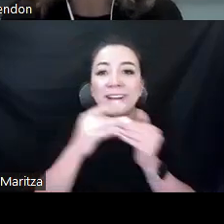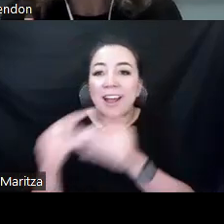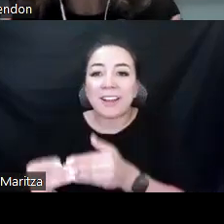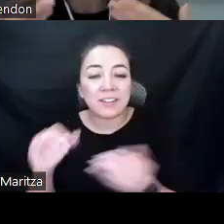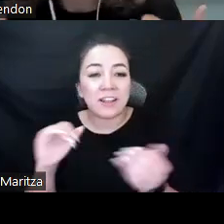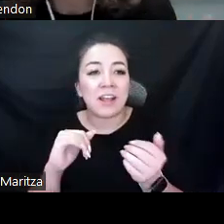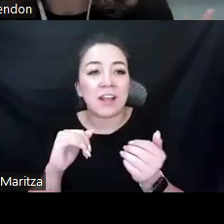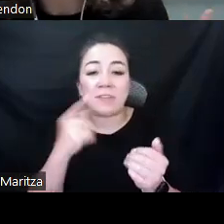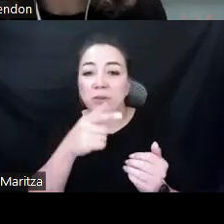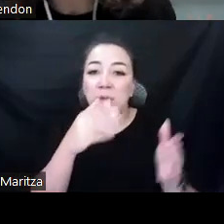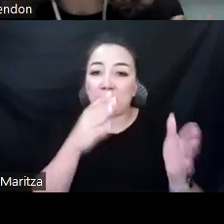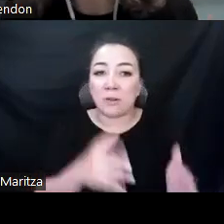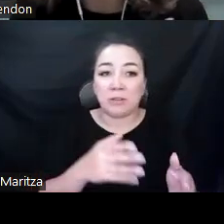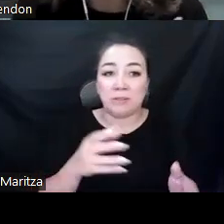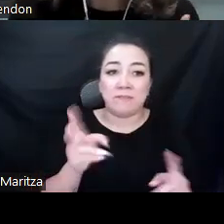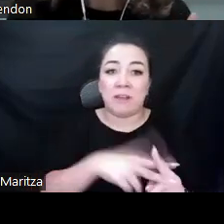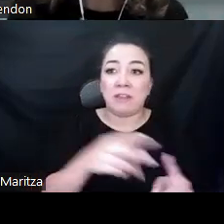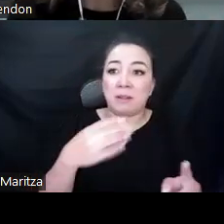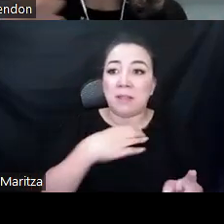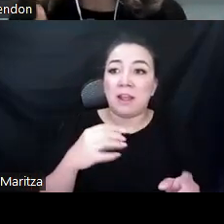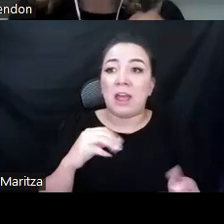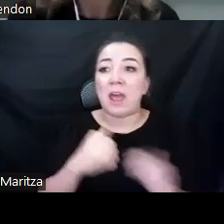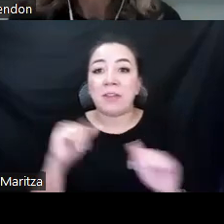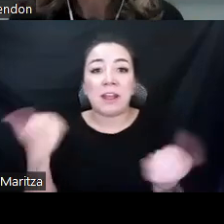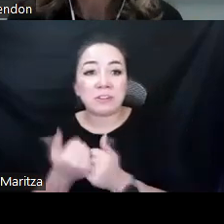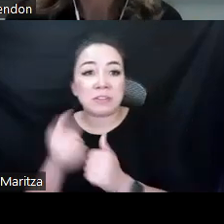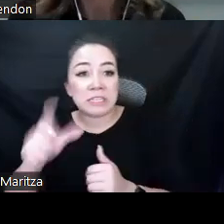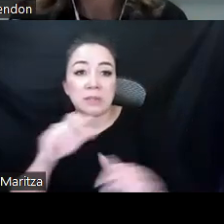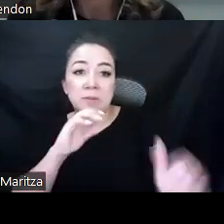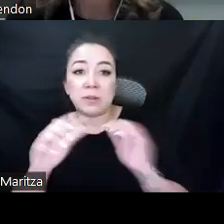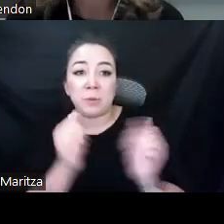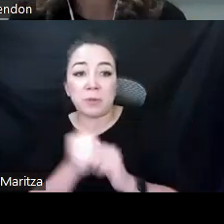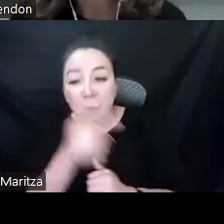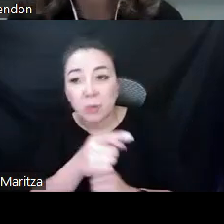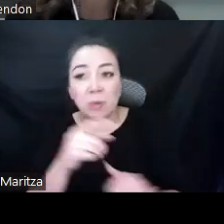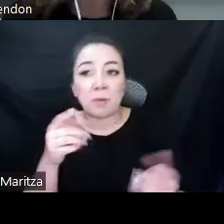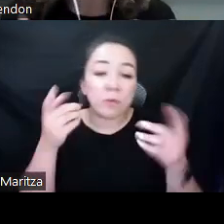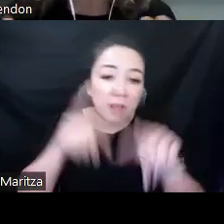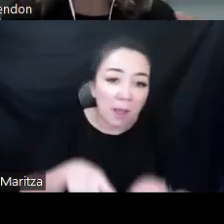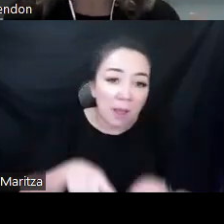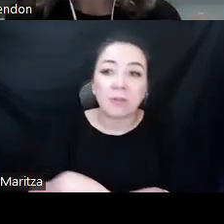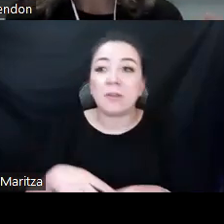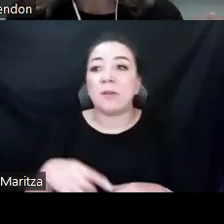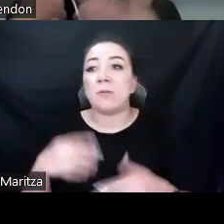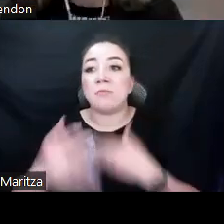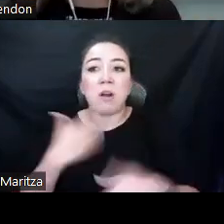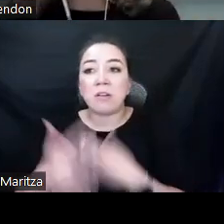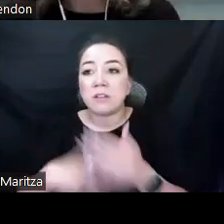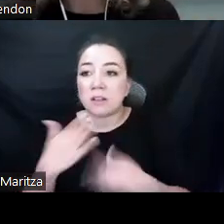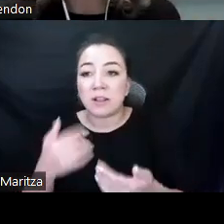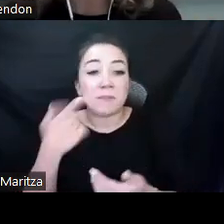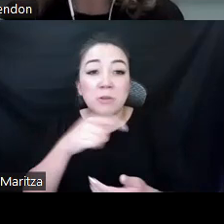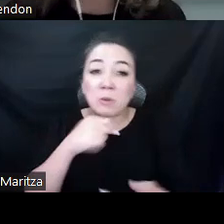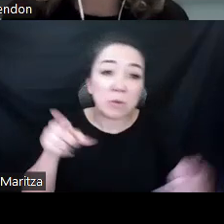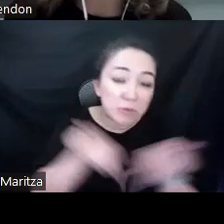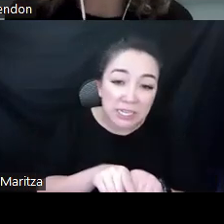you're the person who has filed the complaint, how the agency needs to be communicating with you about what's going on, a process about if you don't agree